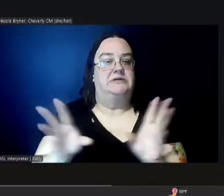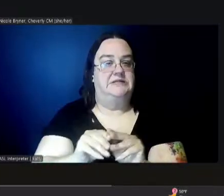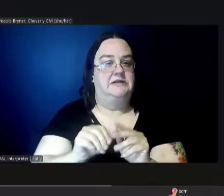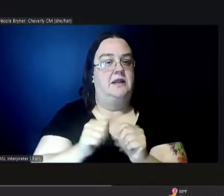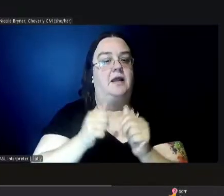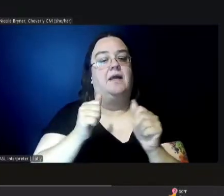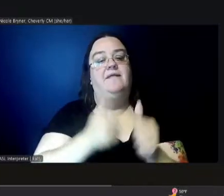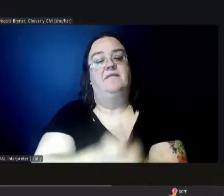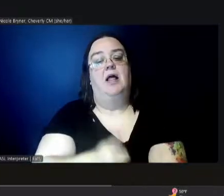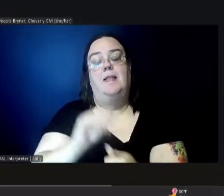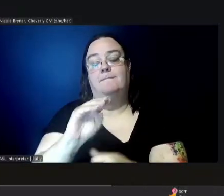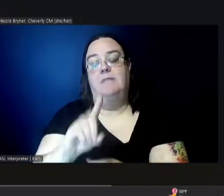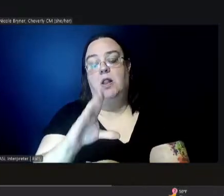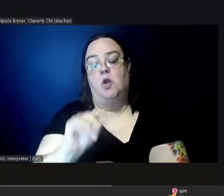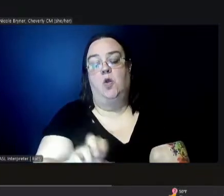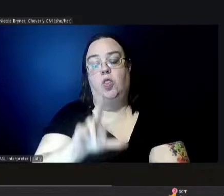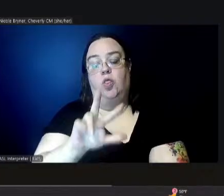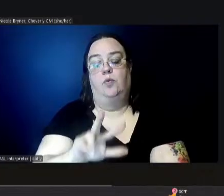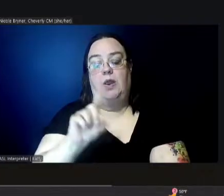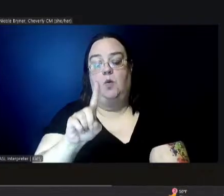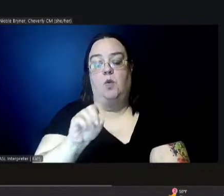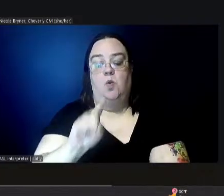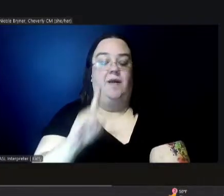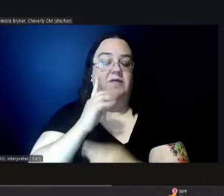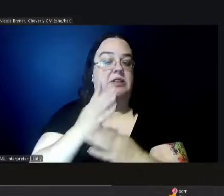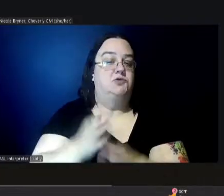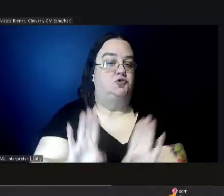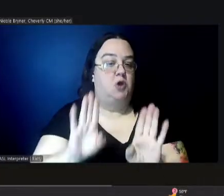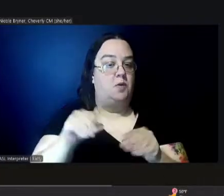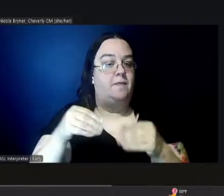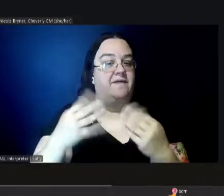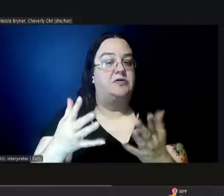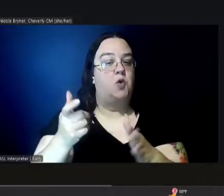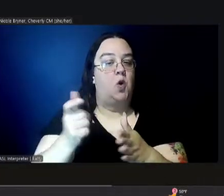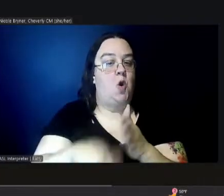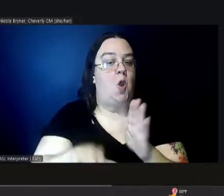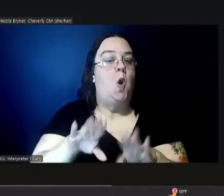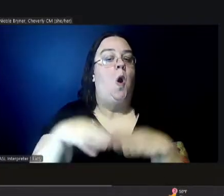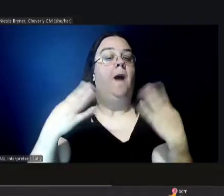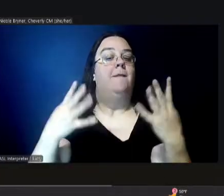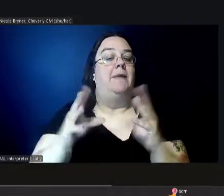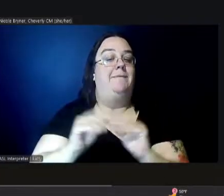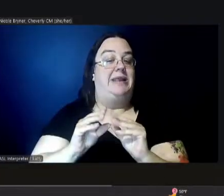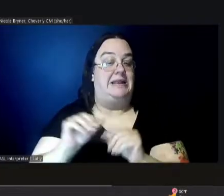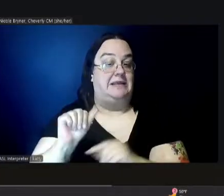Code 3101 of the General Provision Article Open Meetings Act.